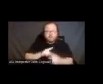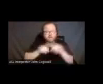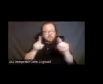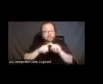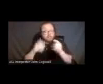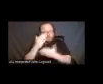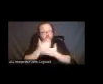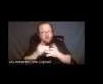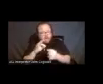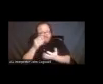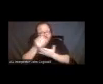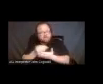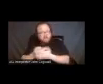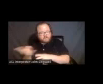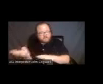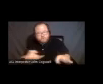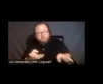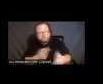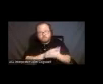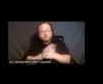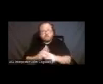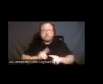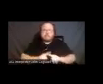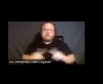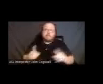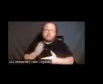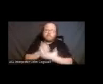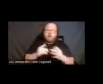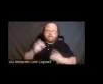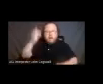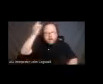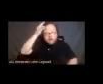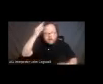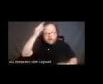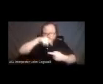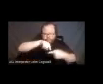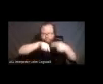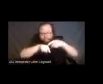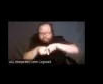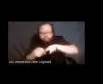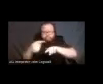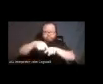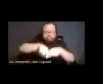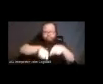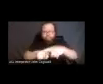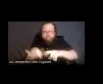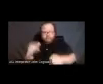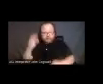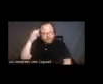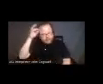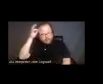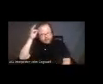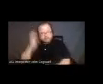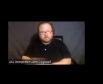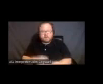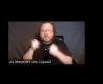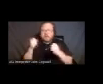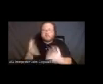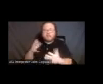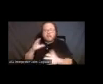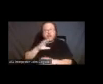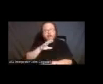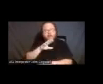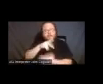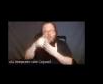of funding streams become almost like the different pieces of a hair braid, and you'll hear that a lot of programs have braided funding. It